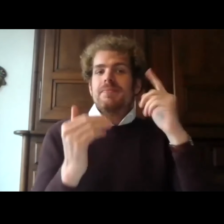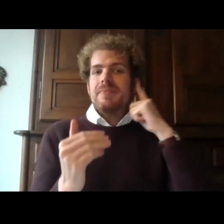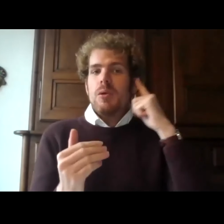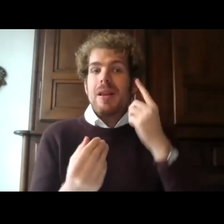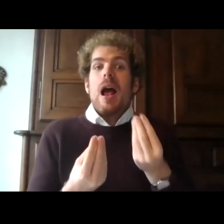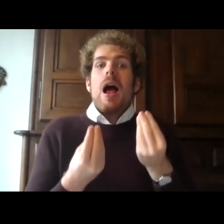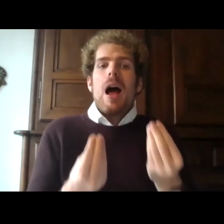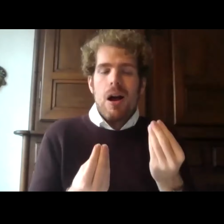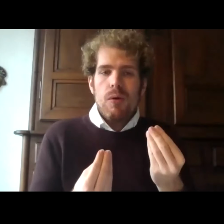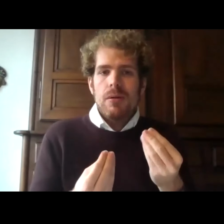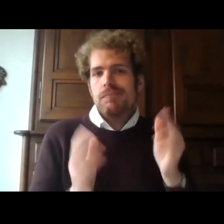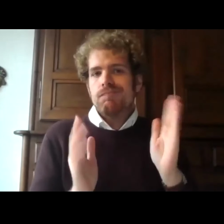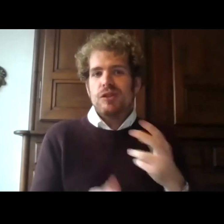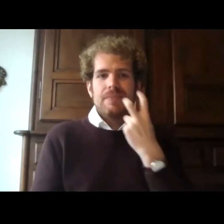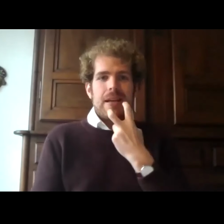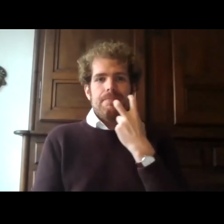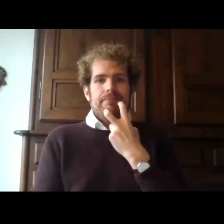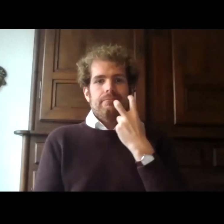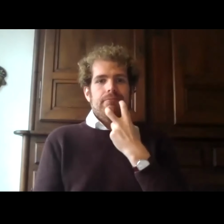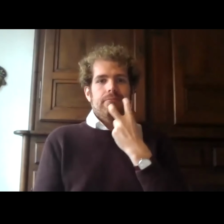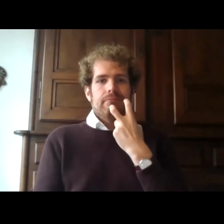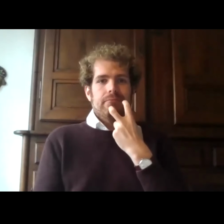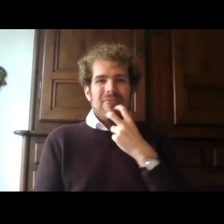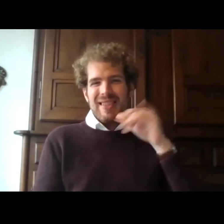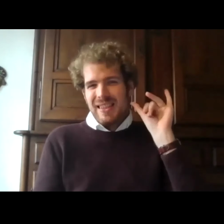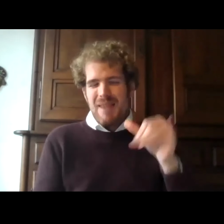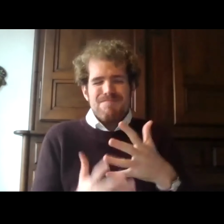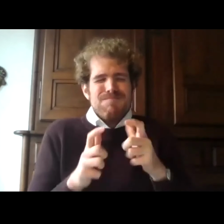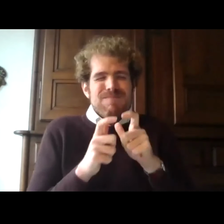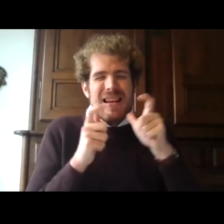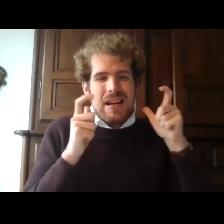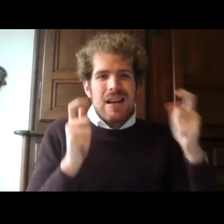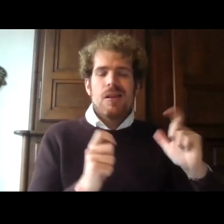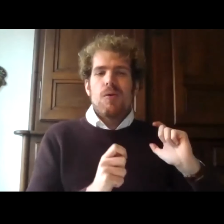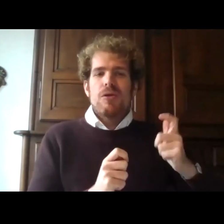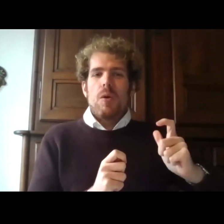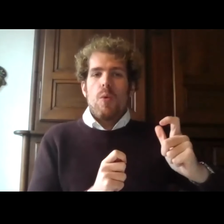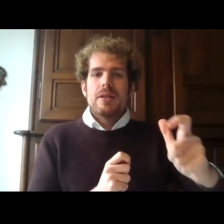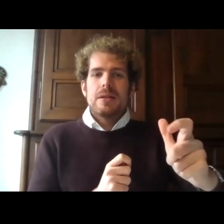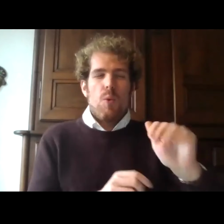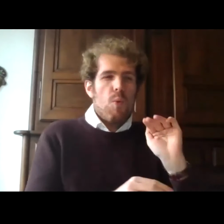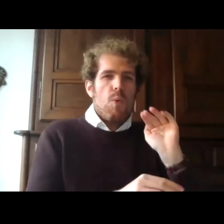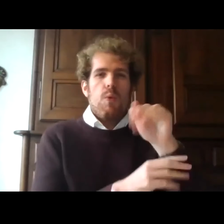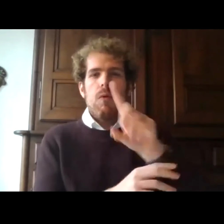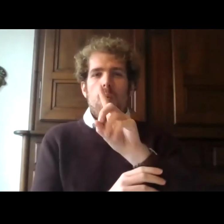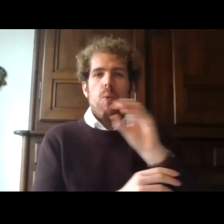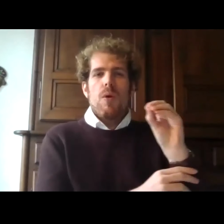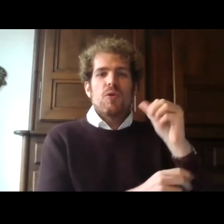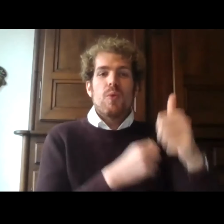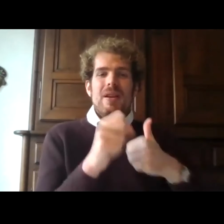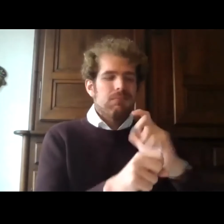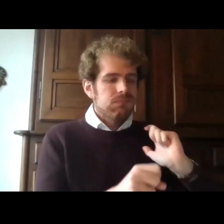and achieve much in life if they rely on sign language for communication, and that the preferred method for teaching deaf people was speech. And this